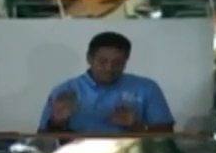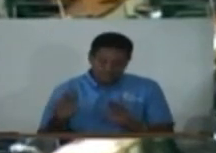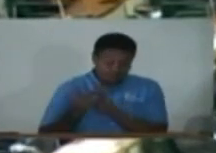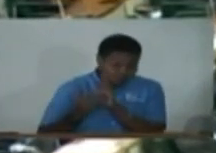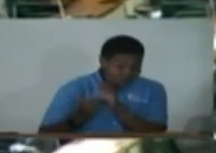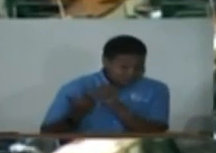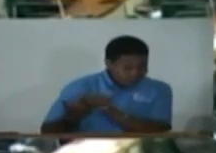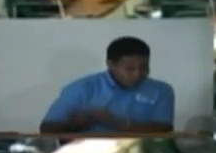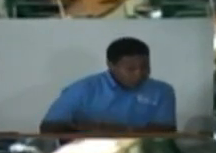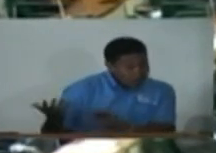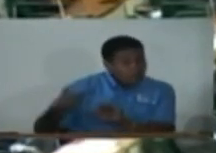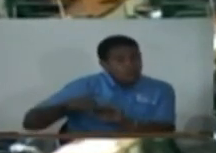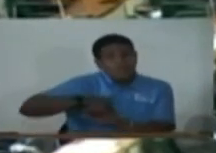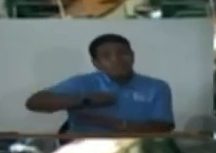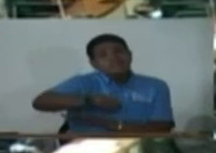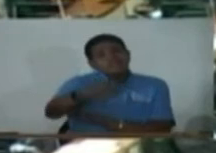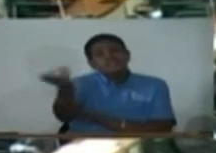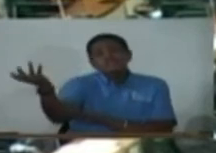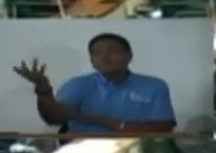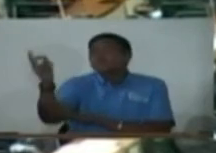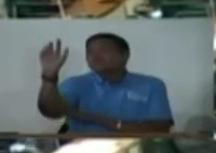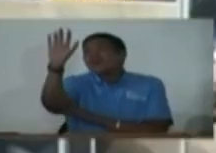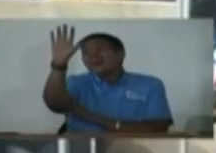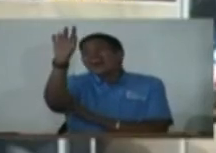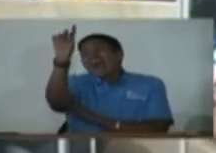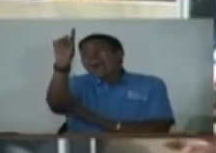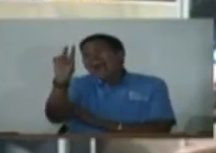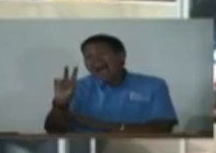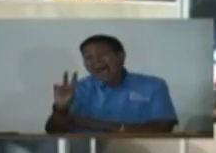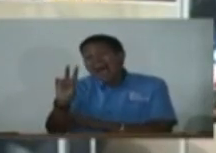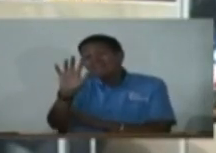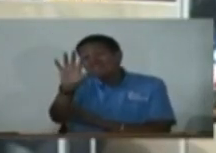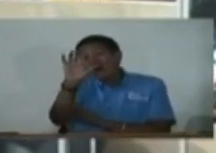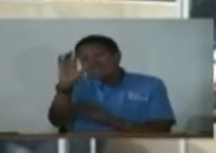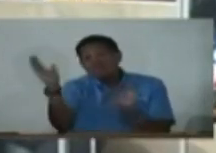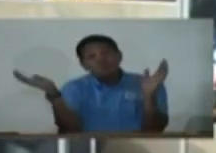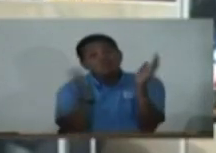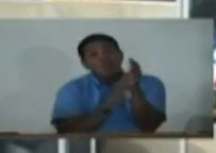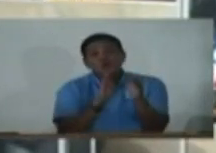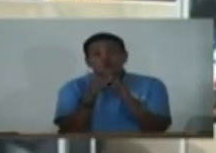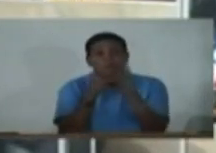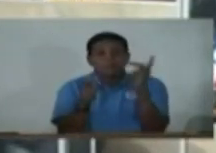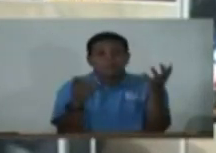We have distributed to 500,000 Jamaicans